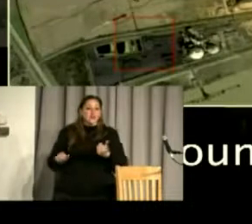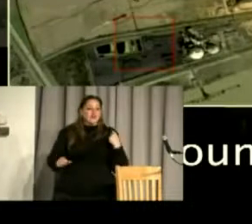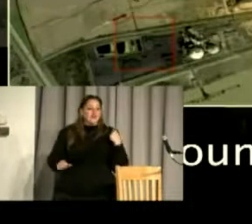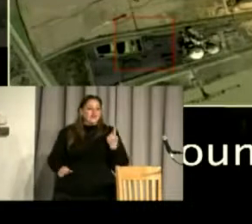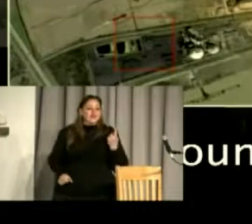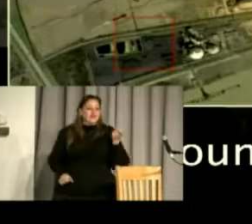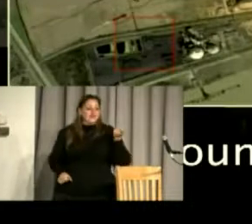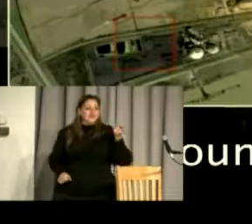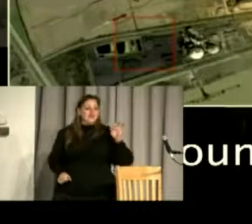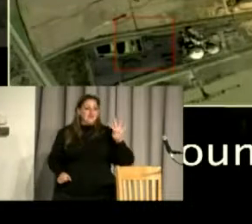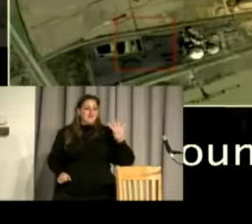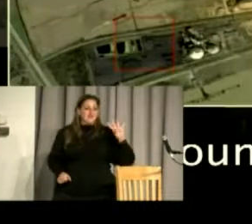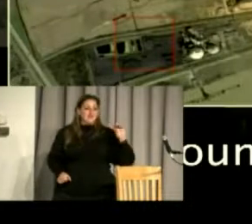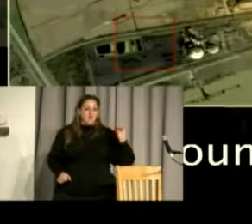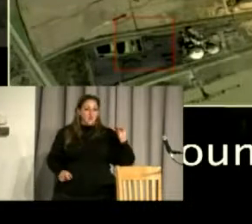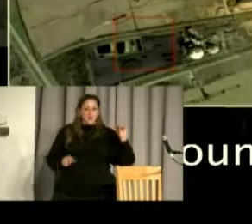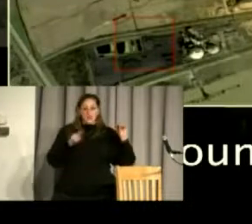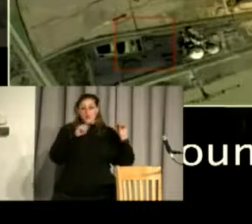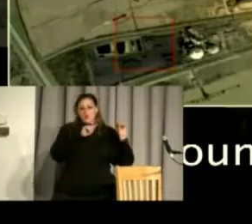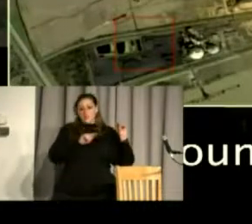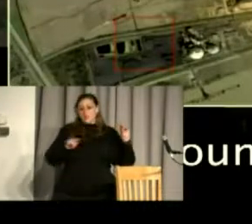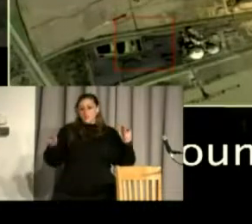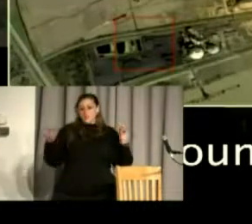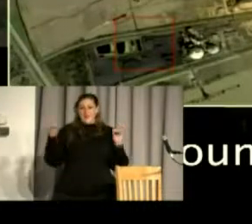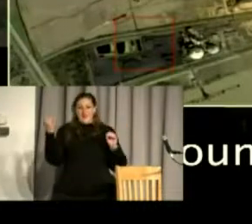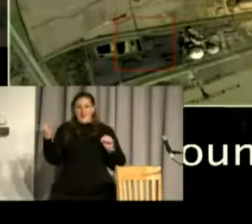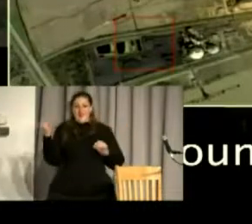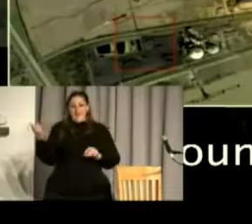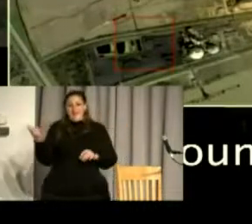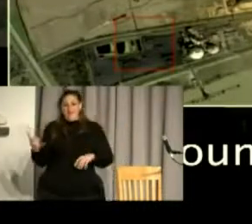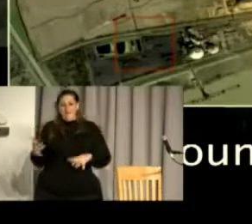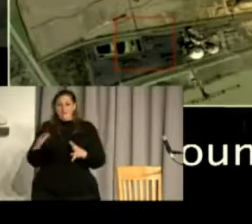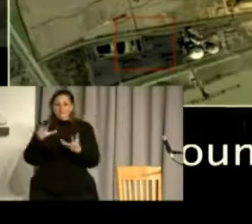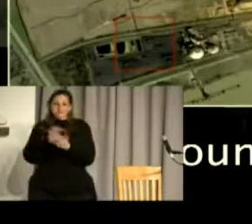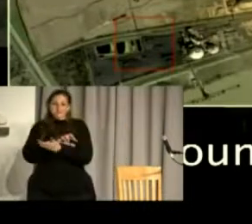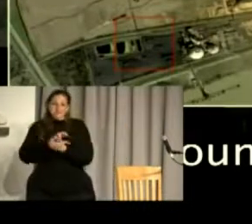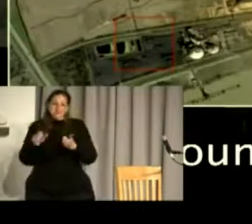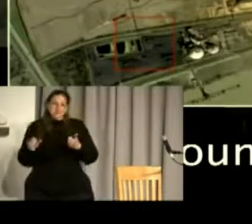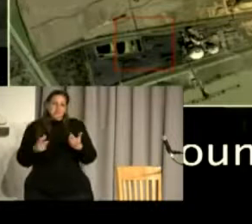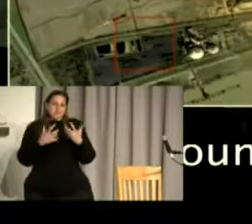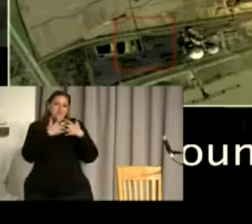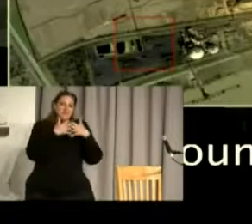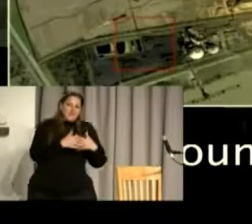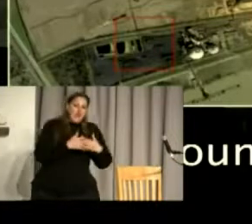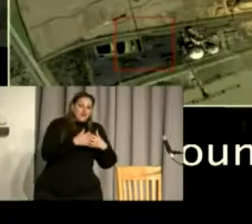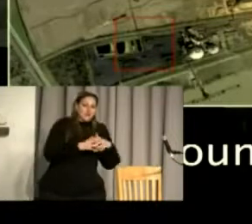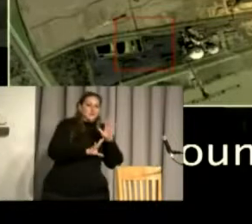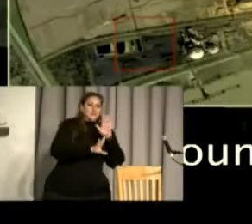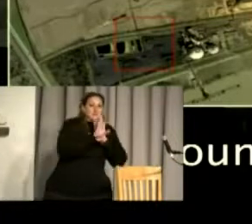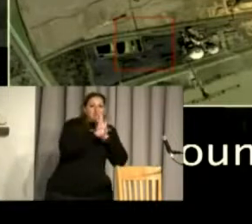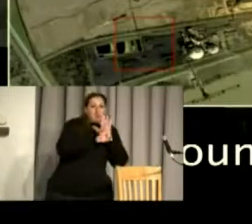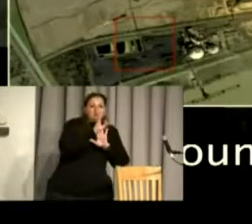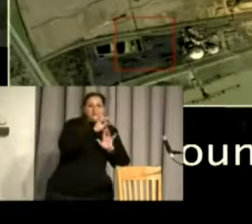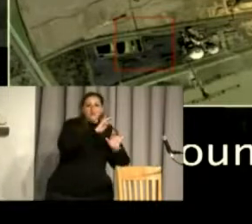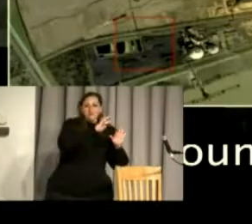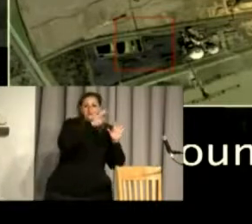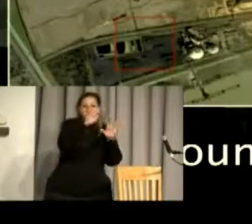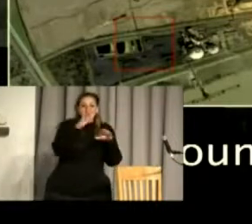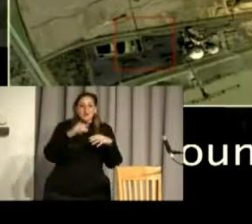1940 and the present day by whether industrial development or